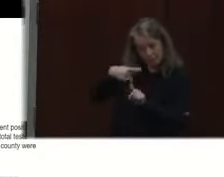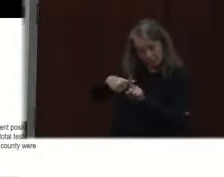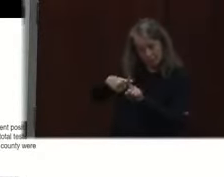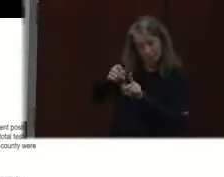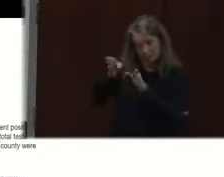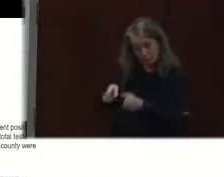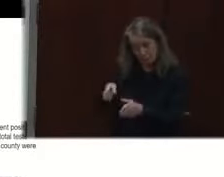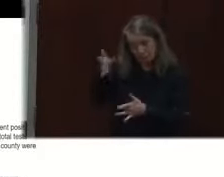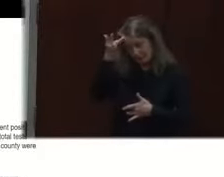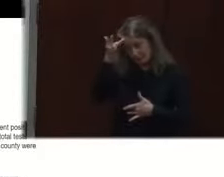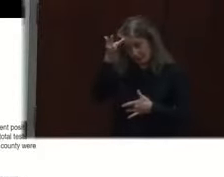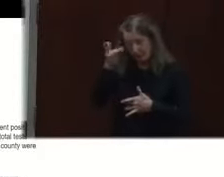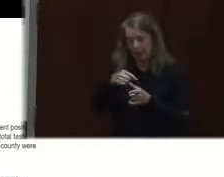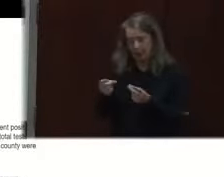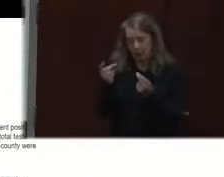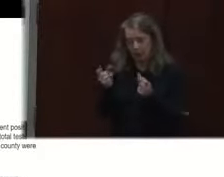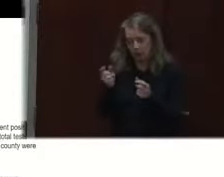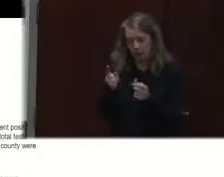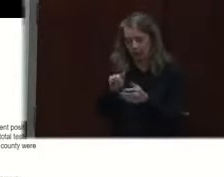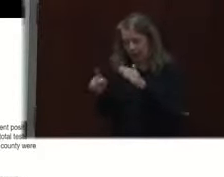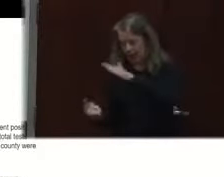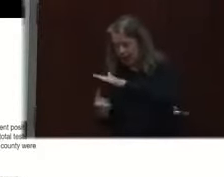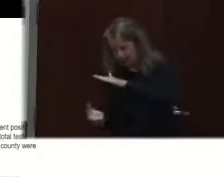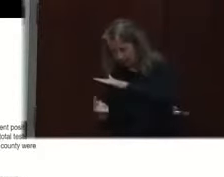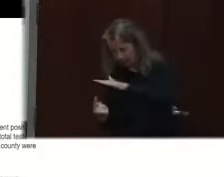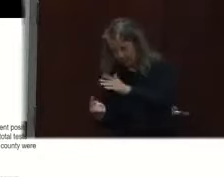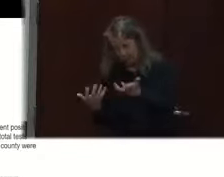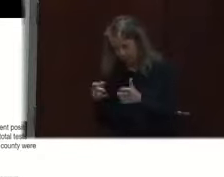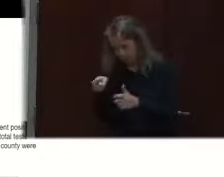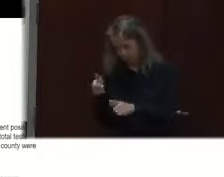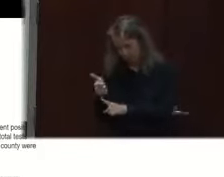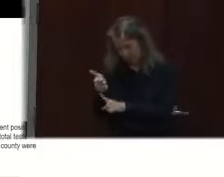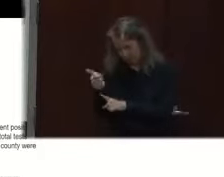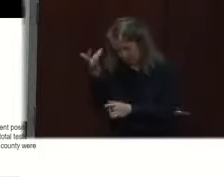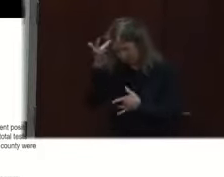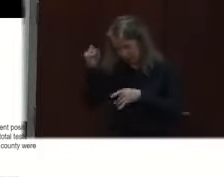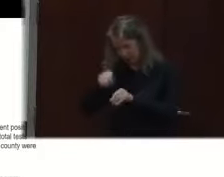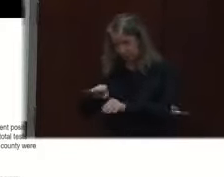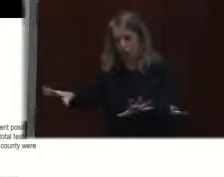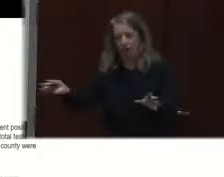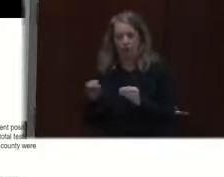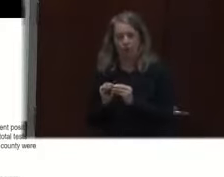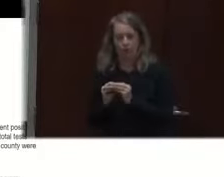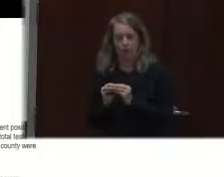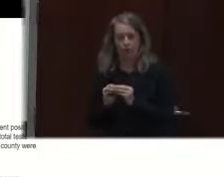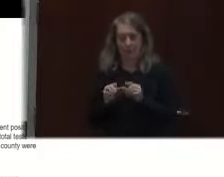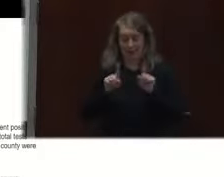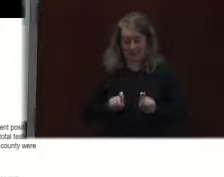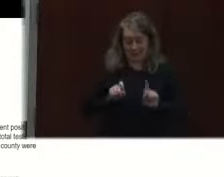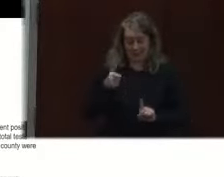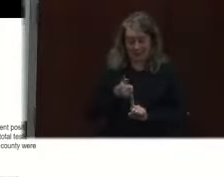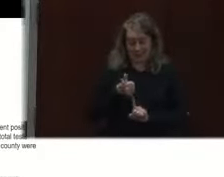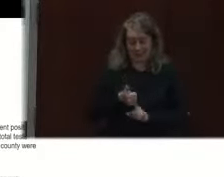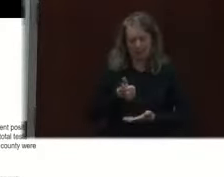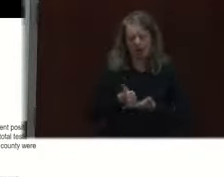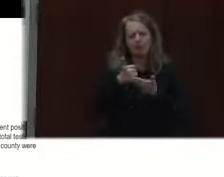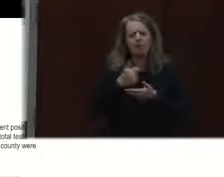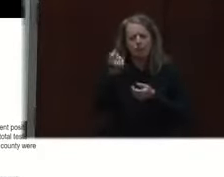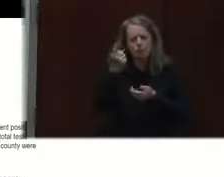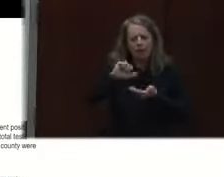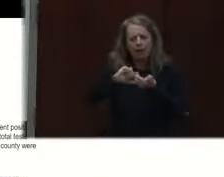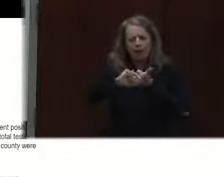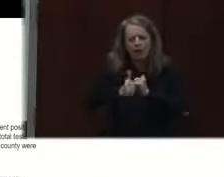them isolated so that we reduce the spread of virus, that testing also helps us understand community